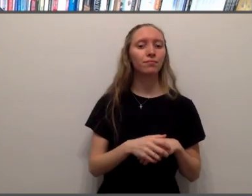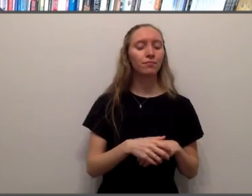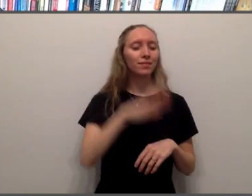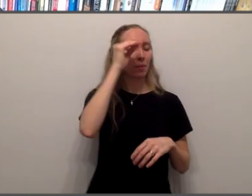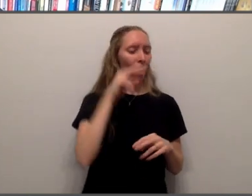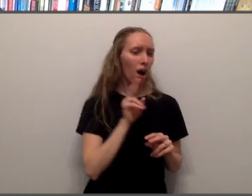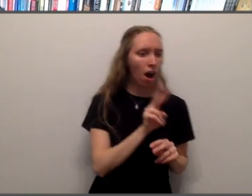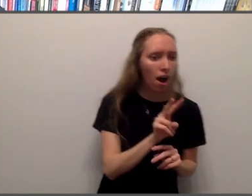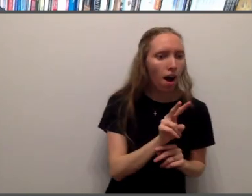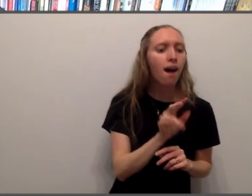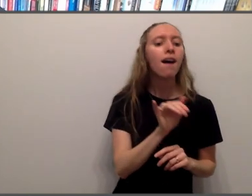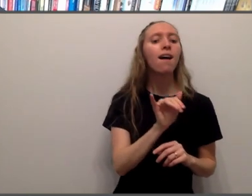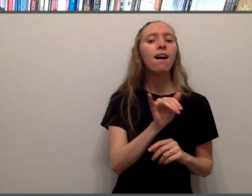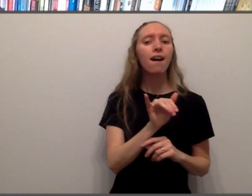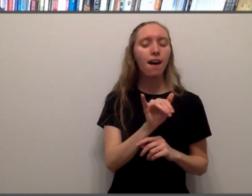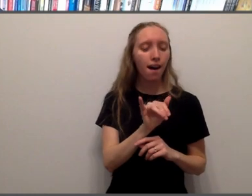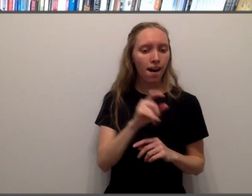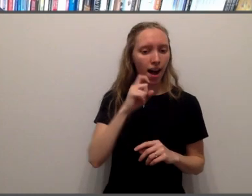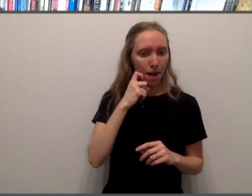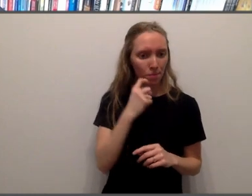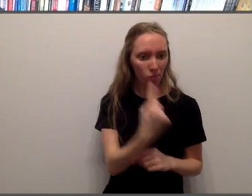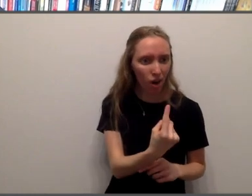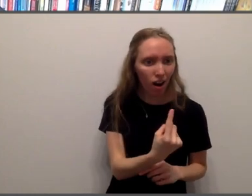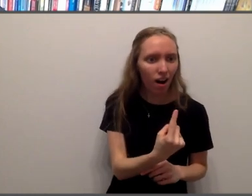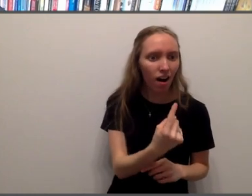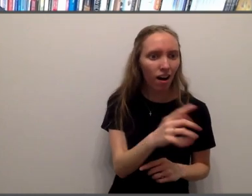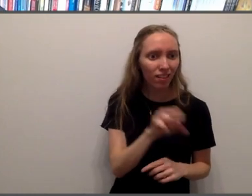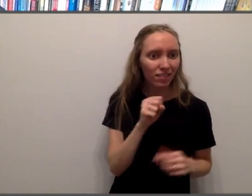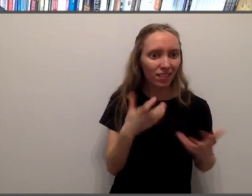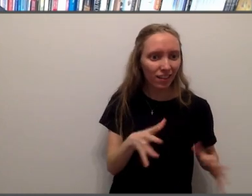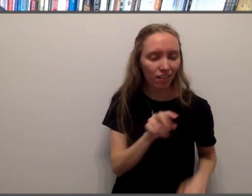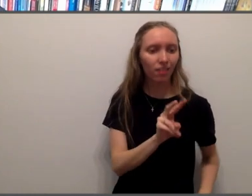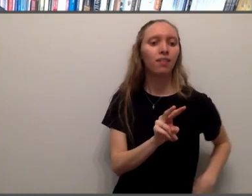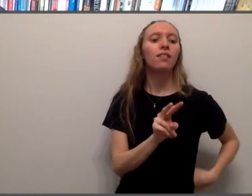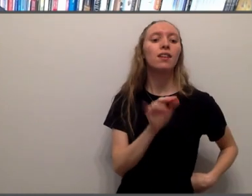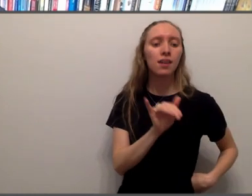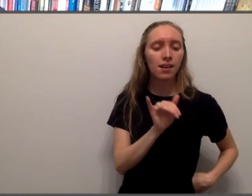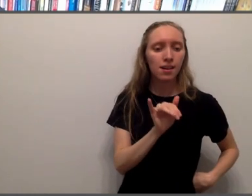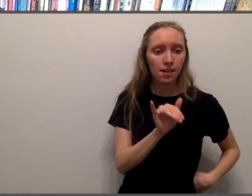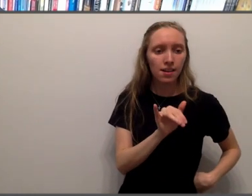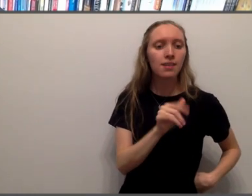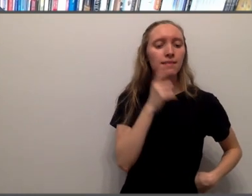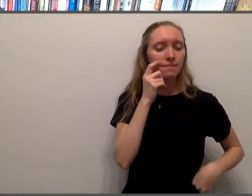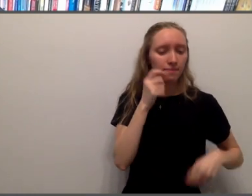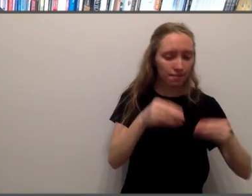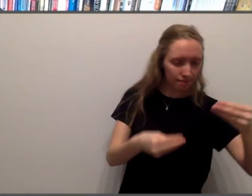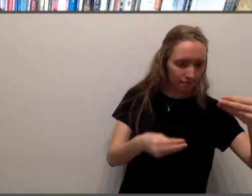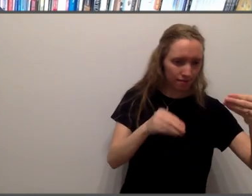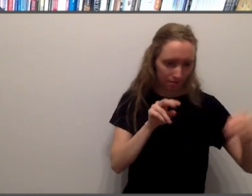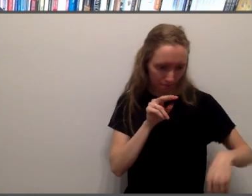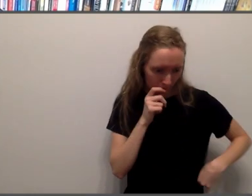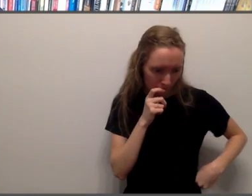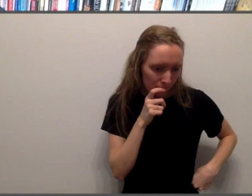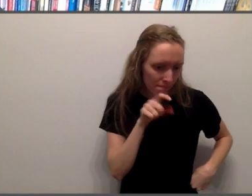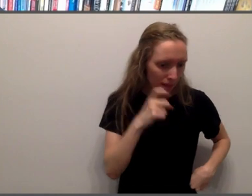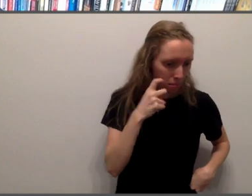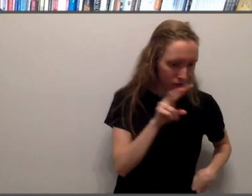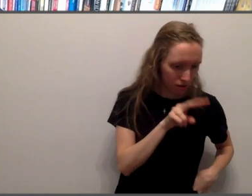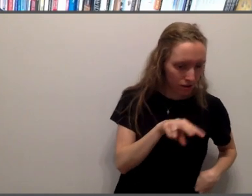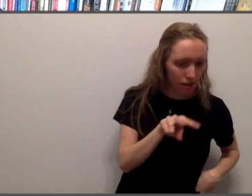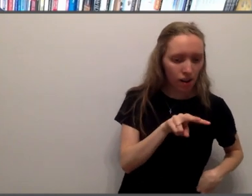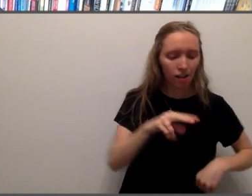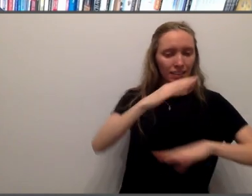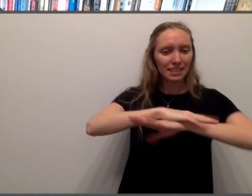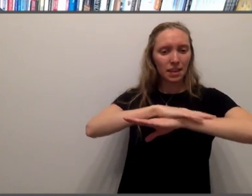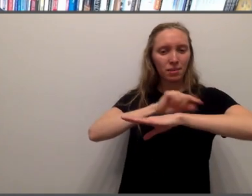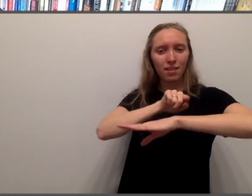he sees a note about only taking one apple. And he studies the note, he looks at the apples, and then he runs down to the